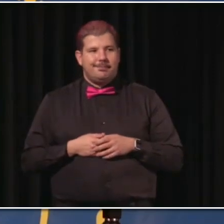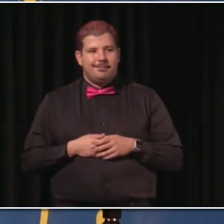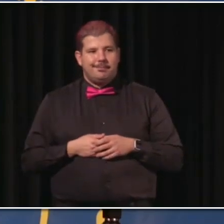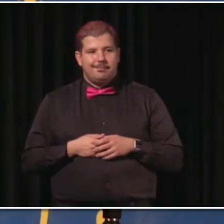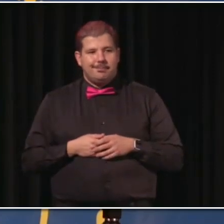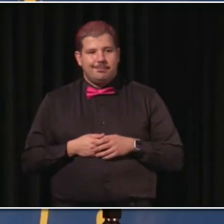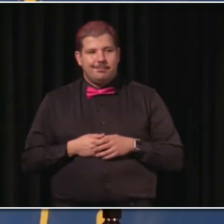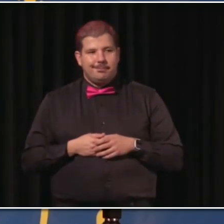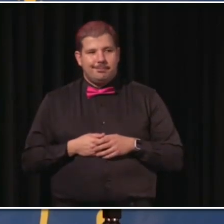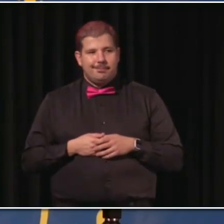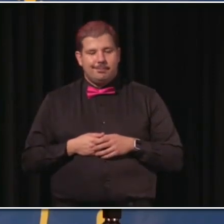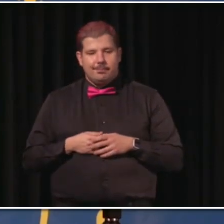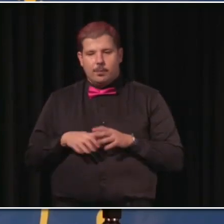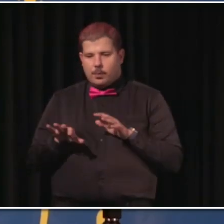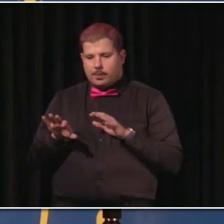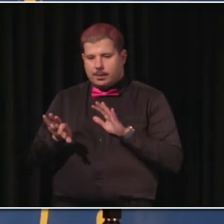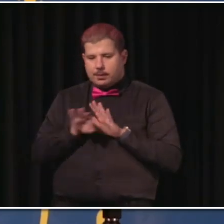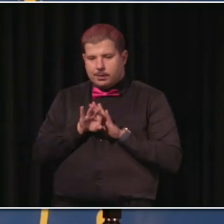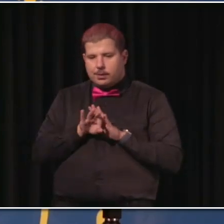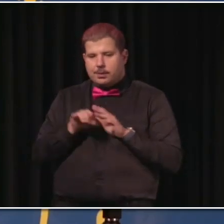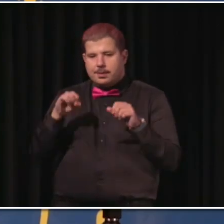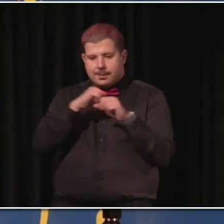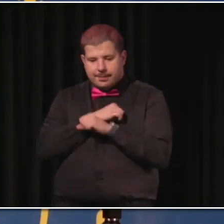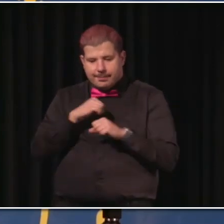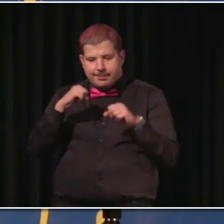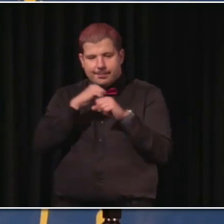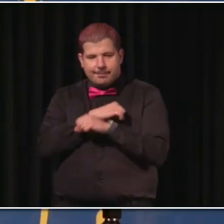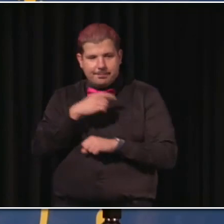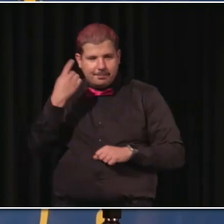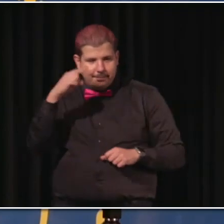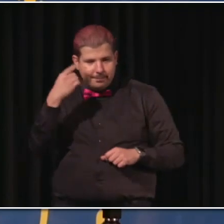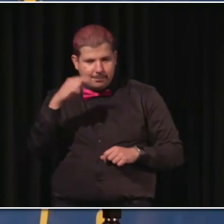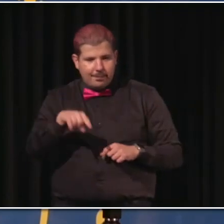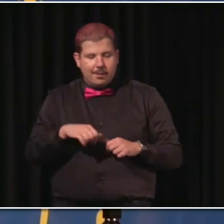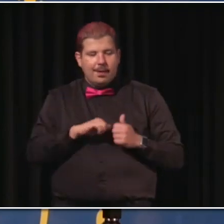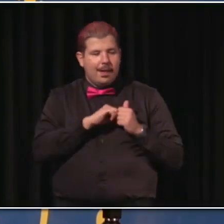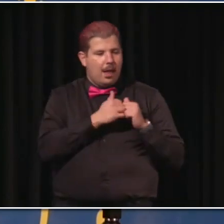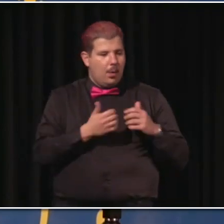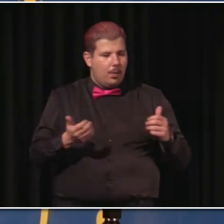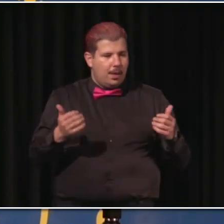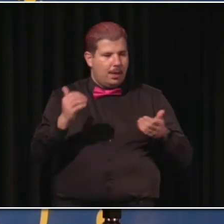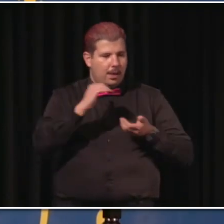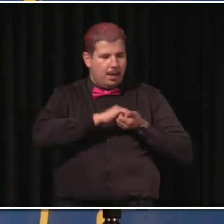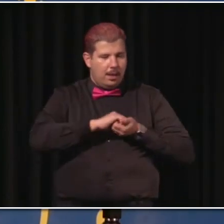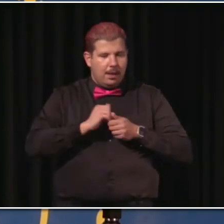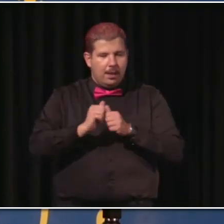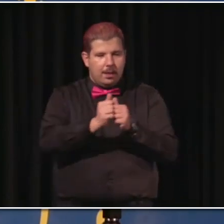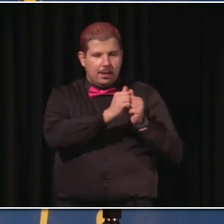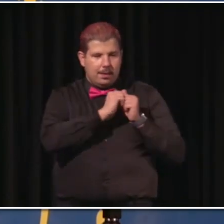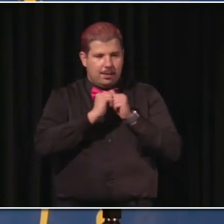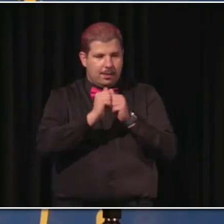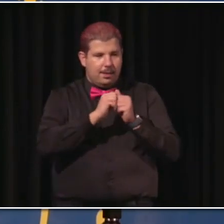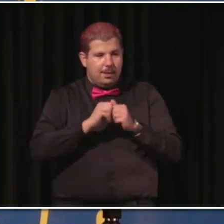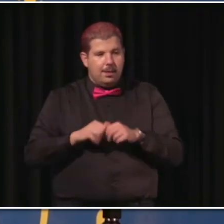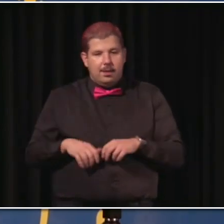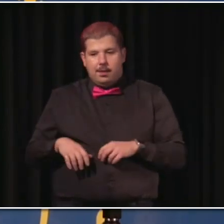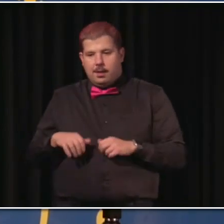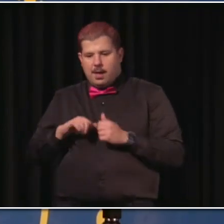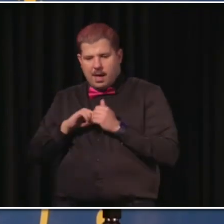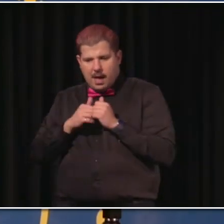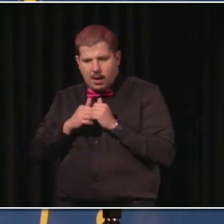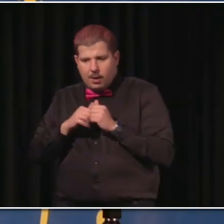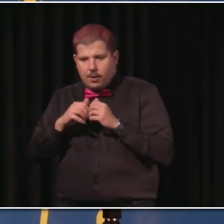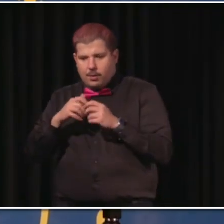in what we choose to fight for, in how we come together, in how we